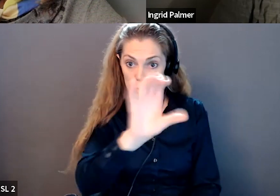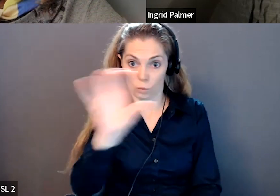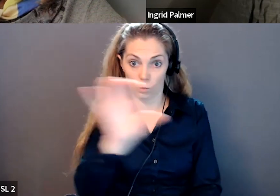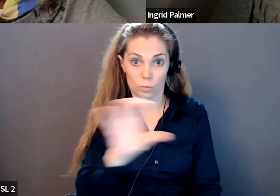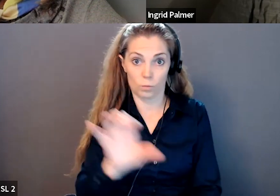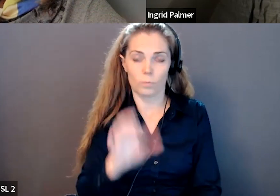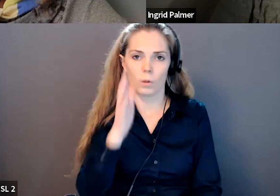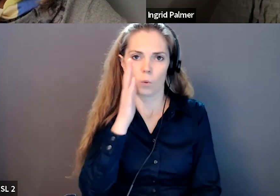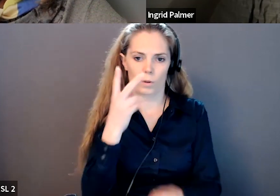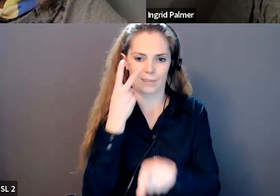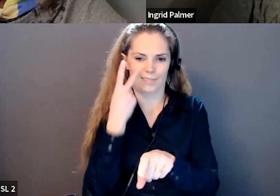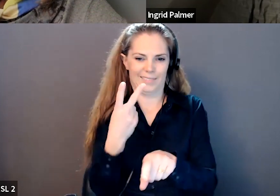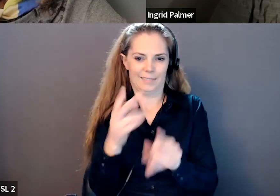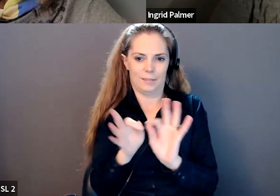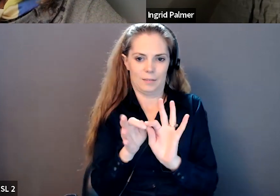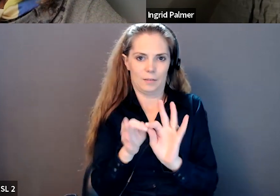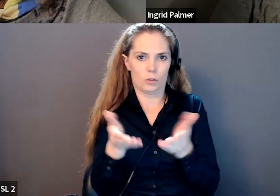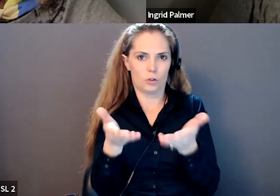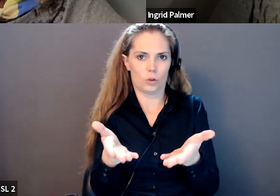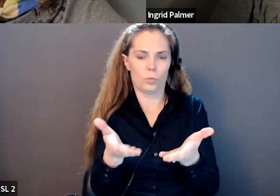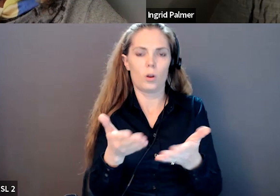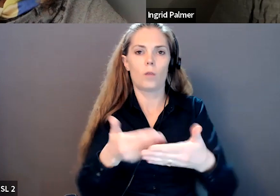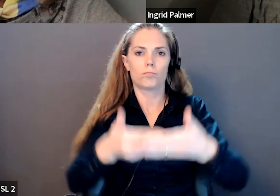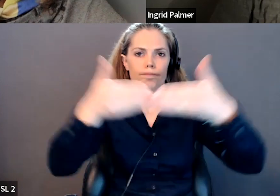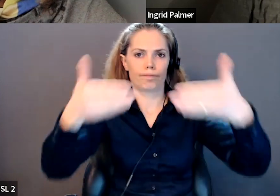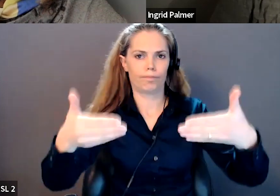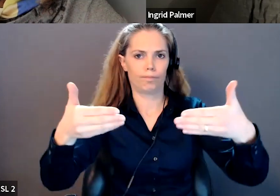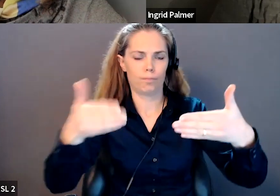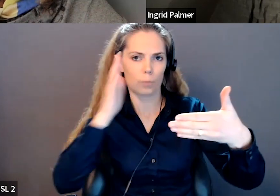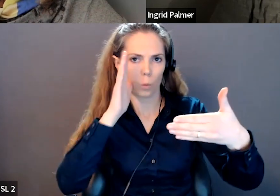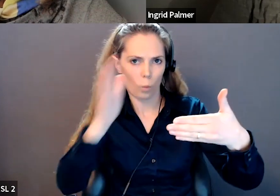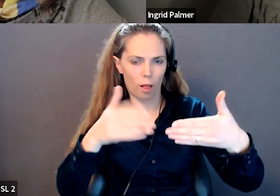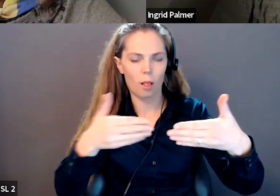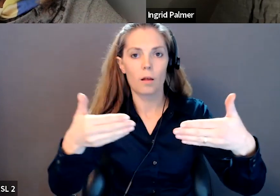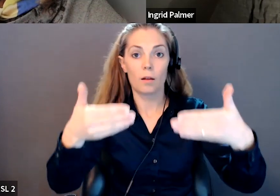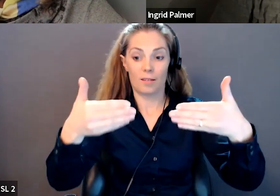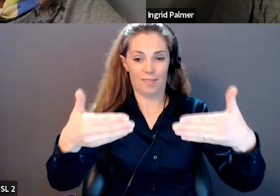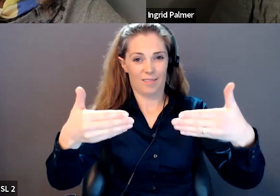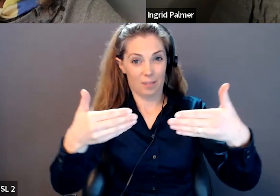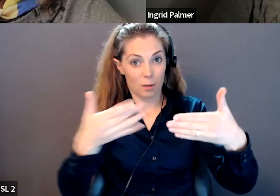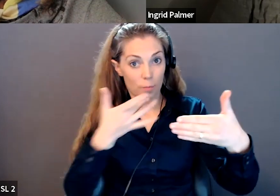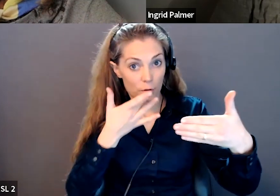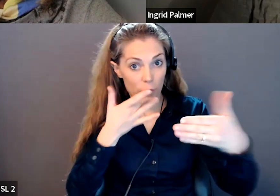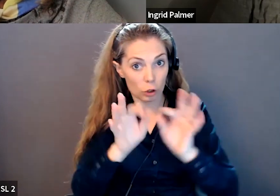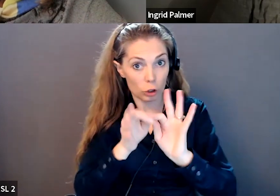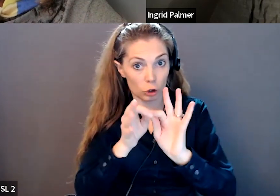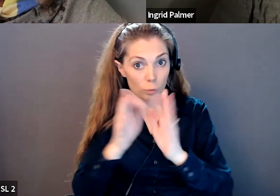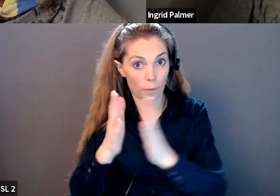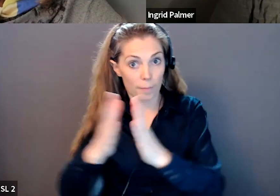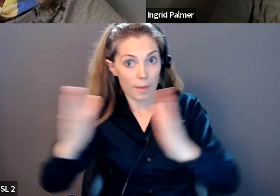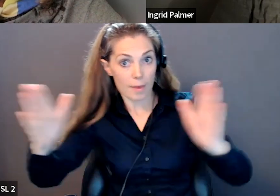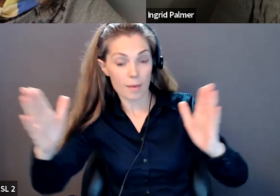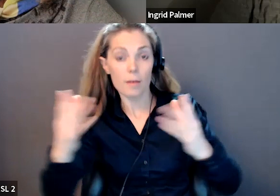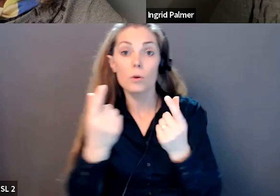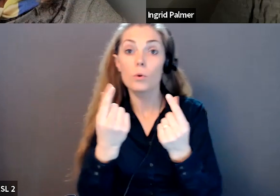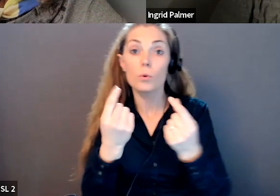that interpreter in side-by-side mode. You can adjust the size of the screen with the ASL interpreter by